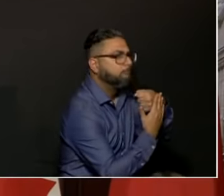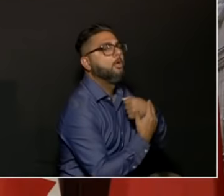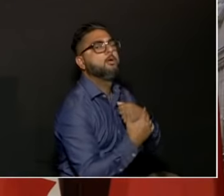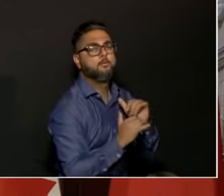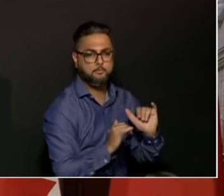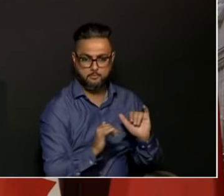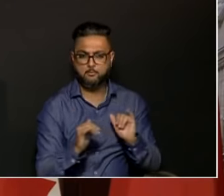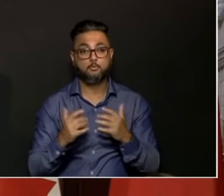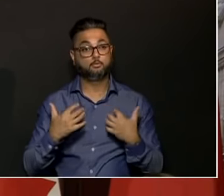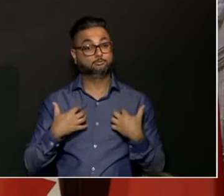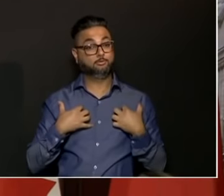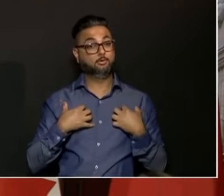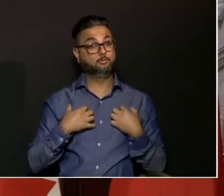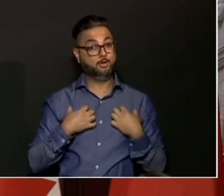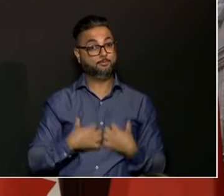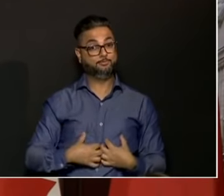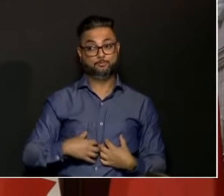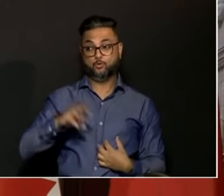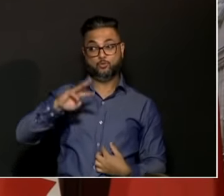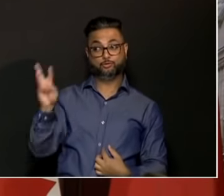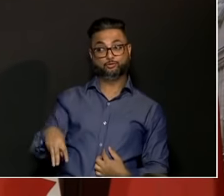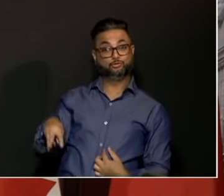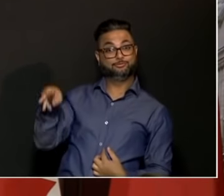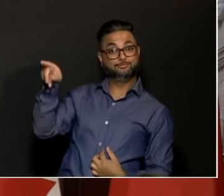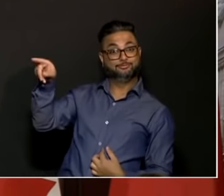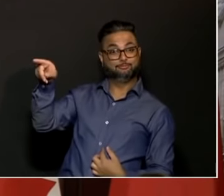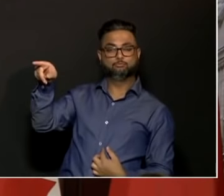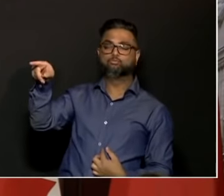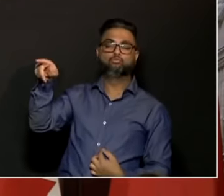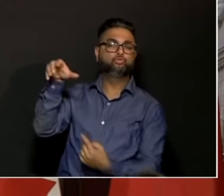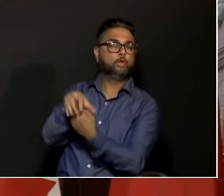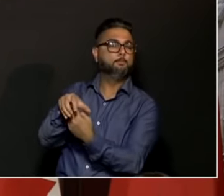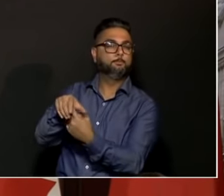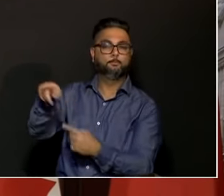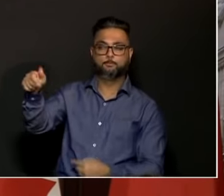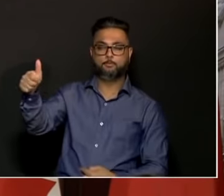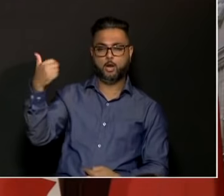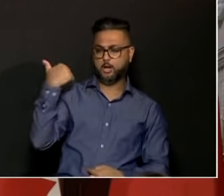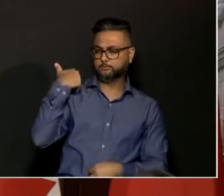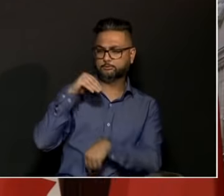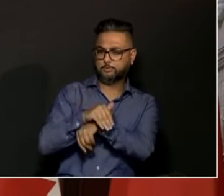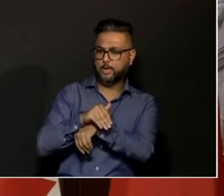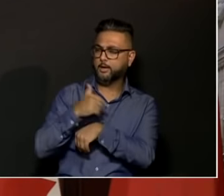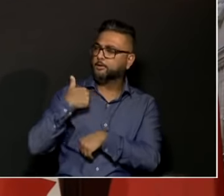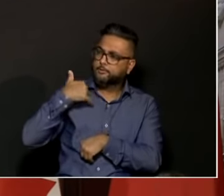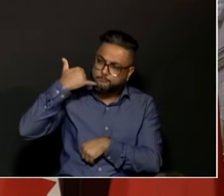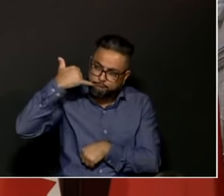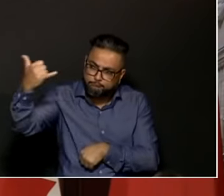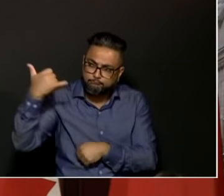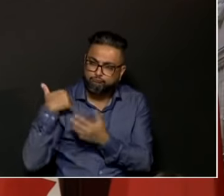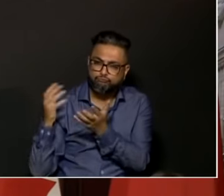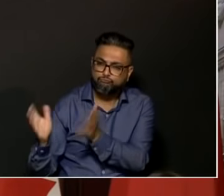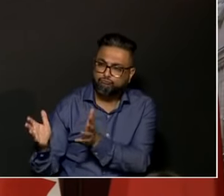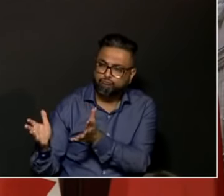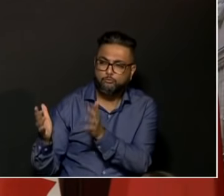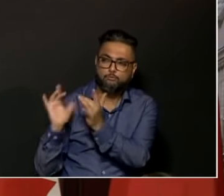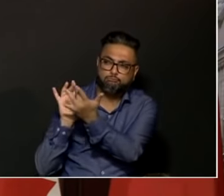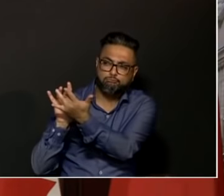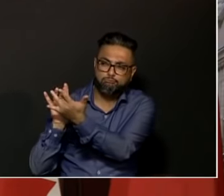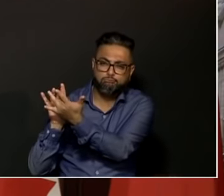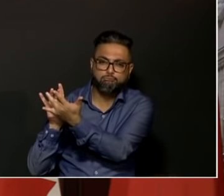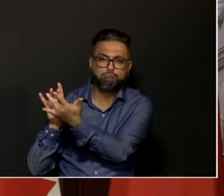from Windsor. That's another champion down there, and last night, and many others yesterday. So I'm just so grateful that